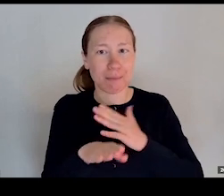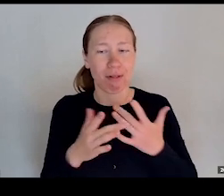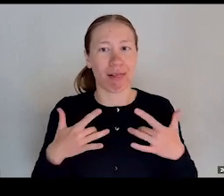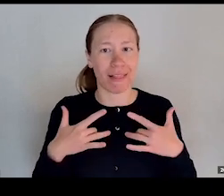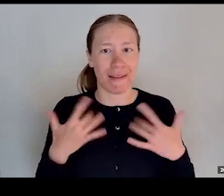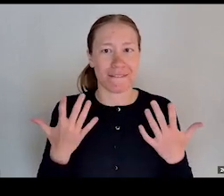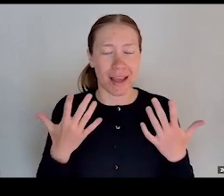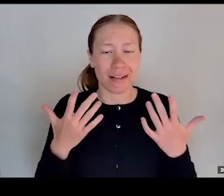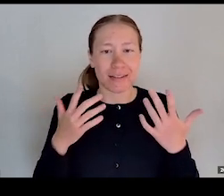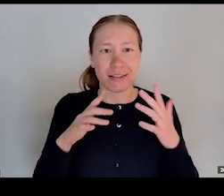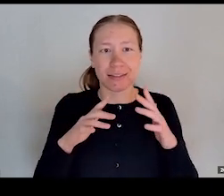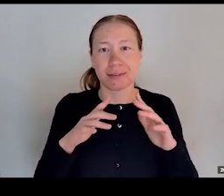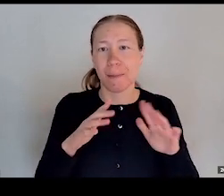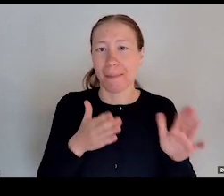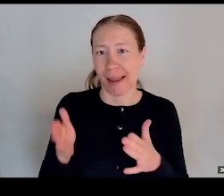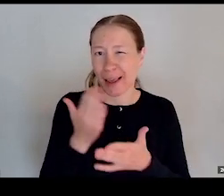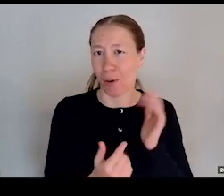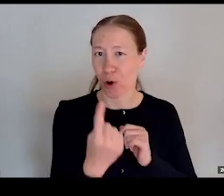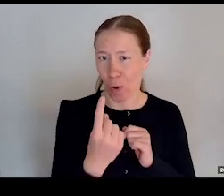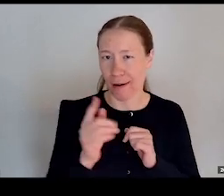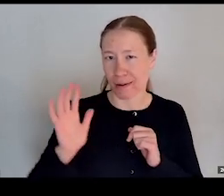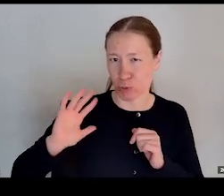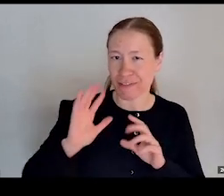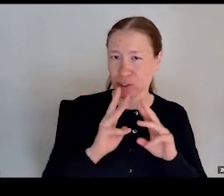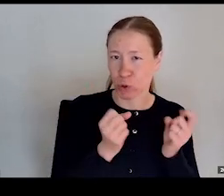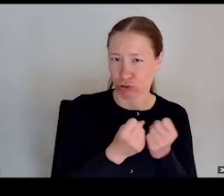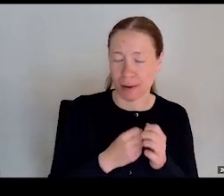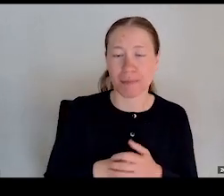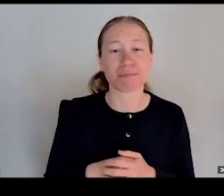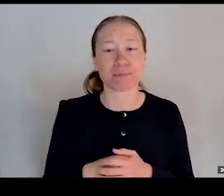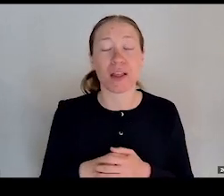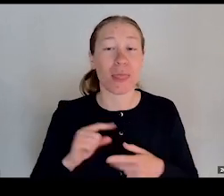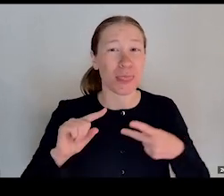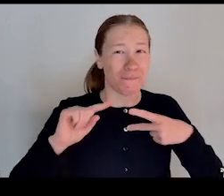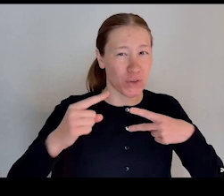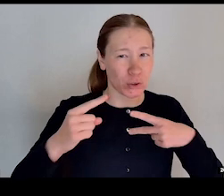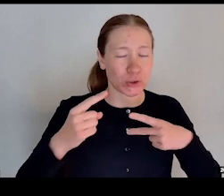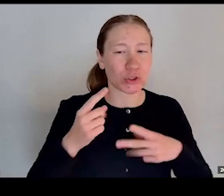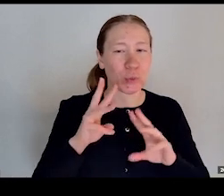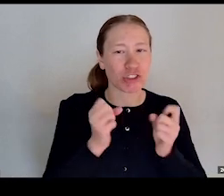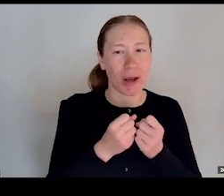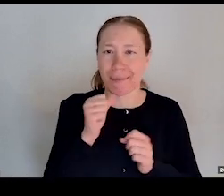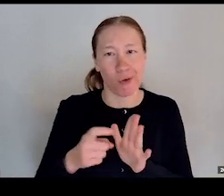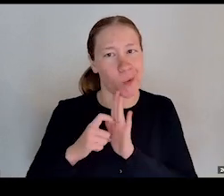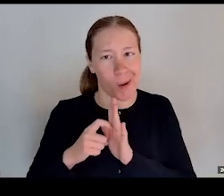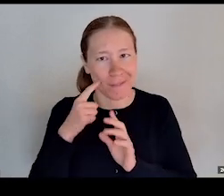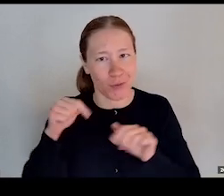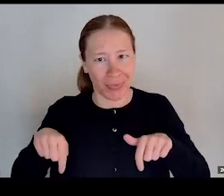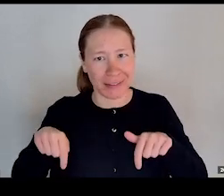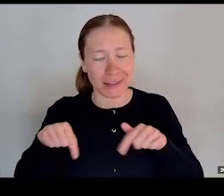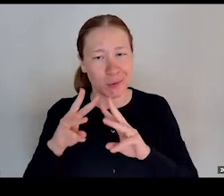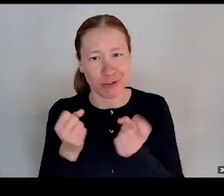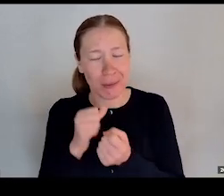I facilitated on a past date. So the previous workshop in this series is not a prerequisite to this one. They do cover